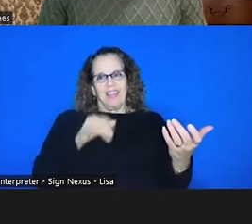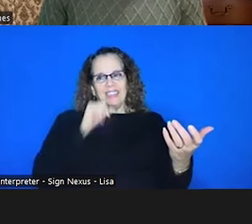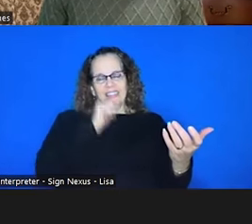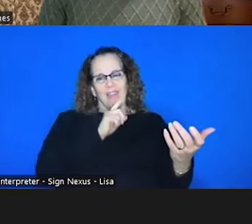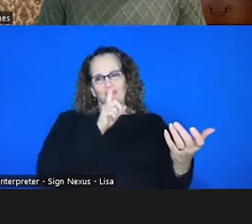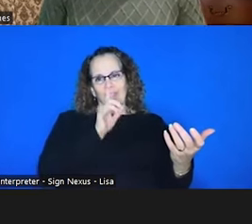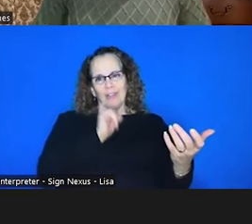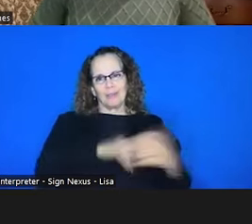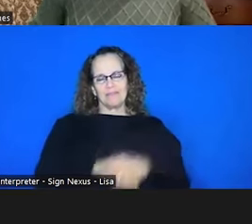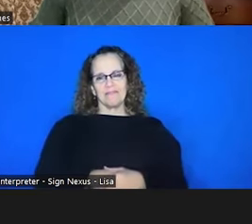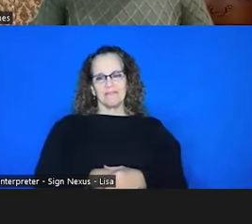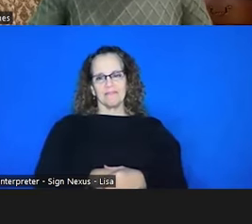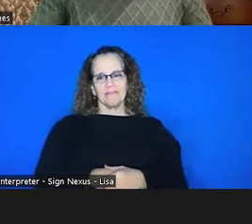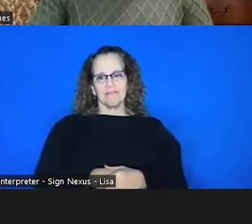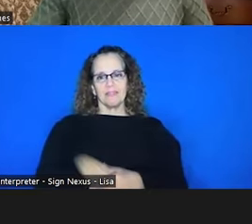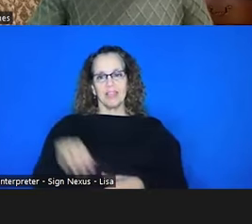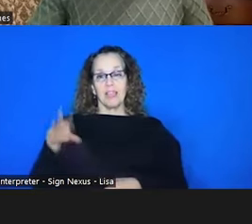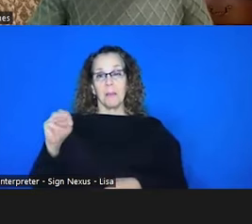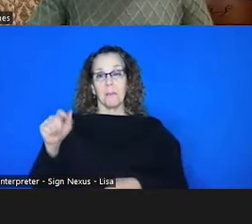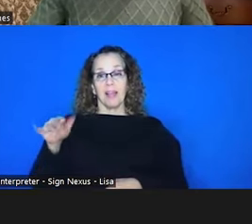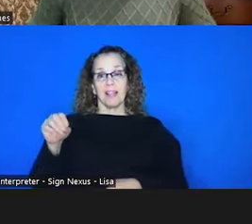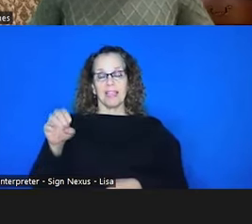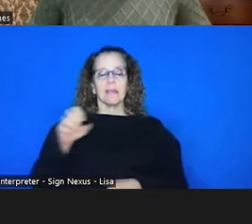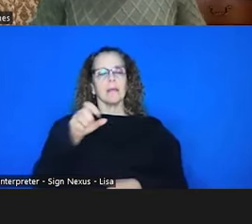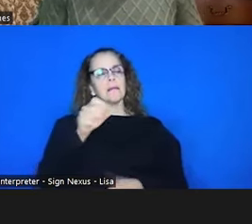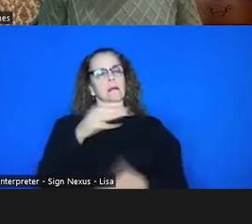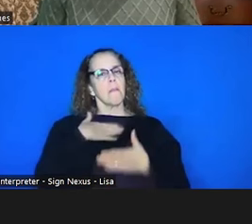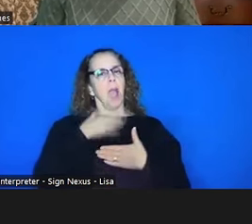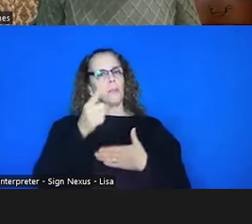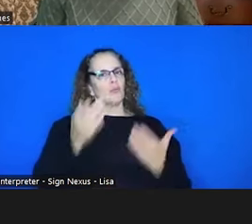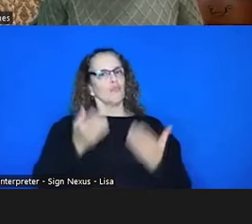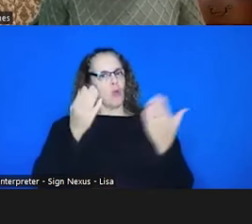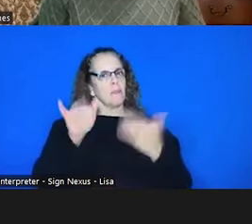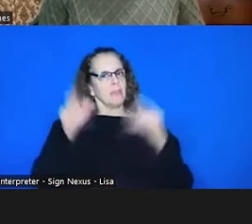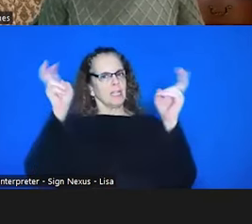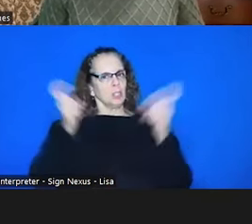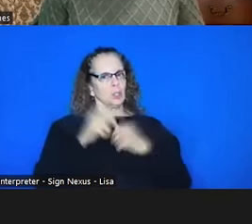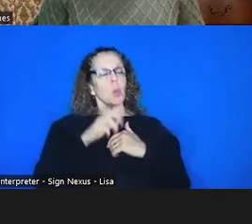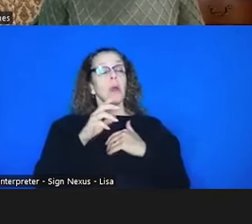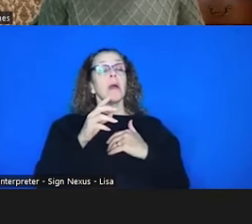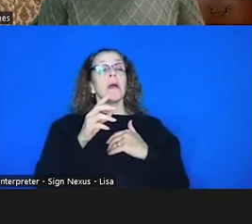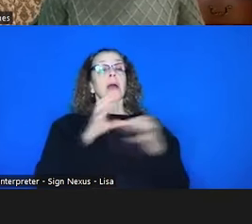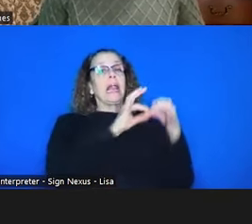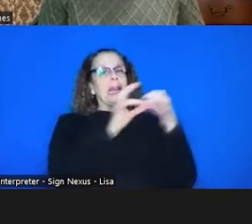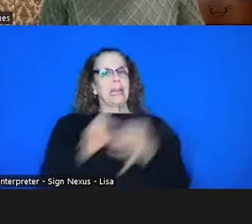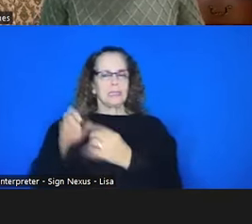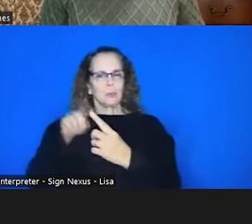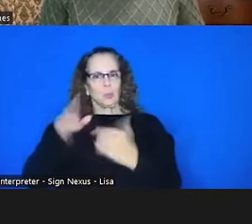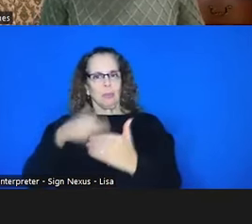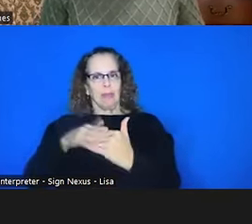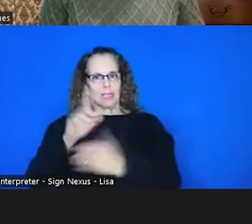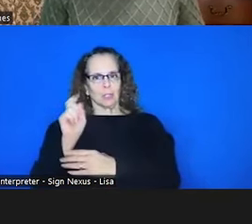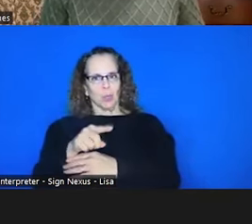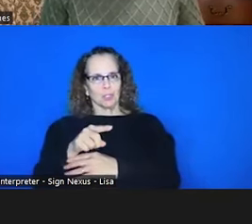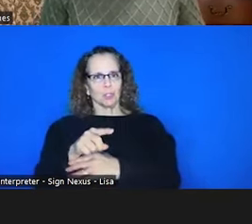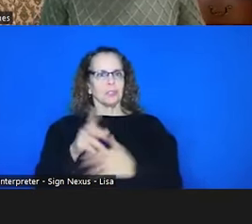I'm really glad you brought that up, Amara, because it does bring us to our next question. And some folks have already mentioned places like